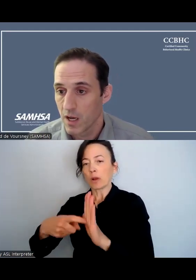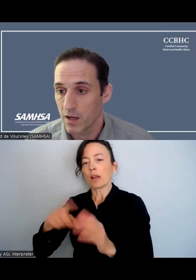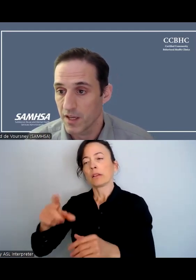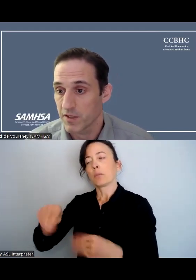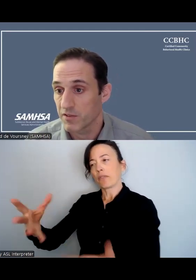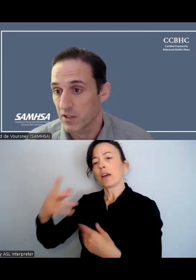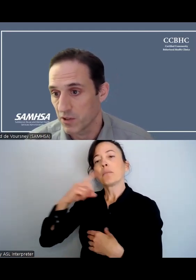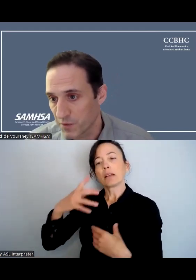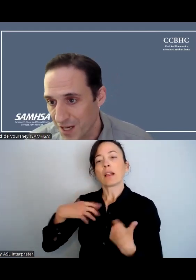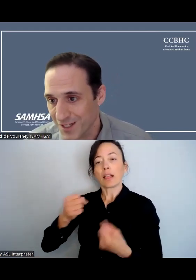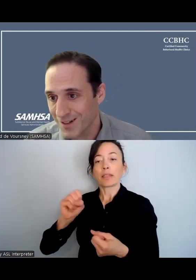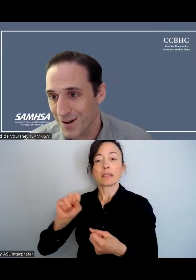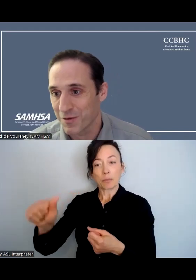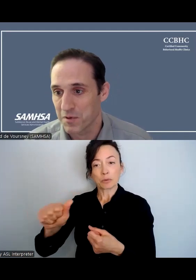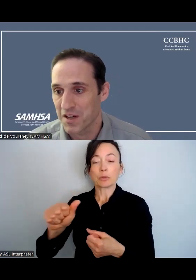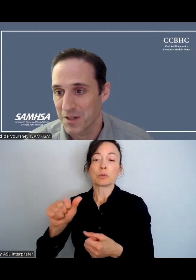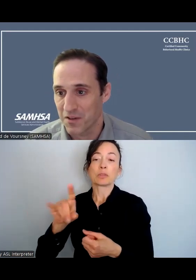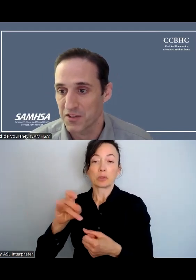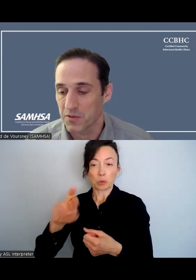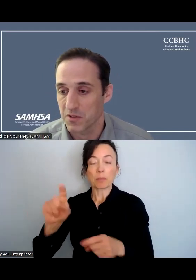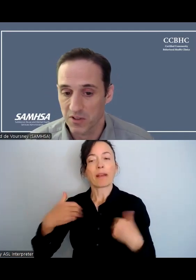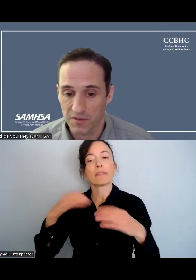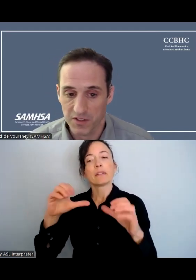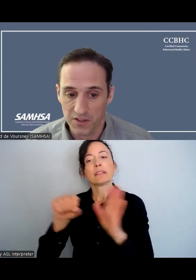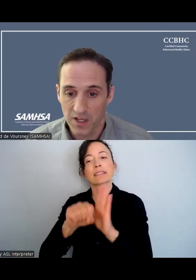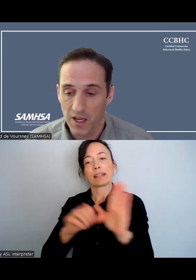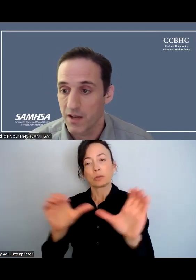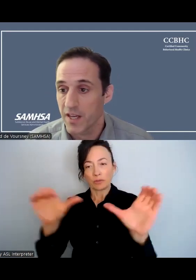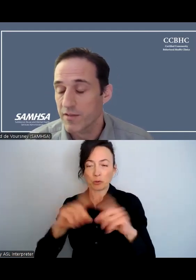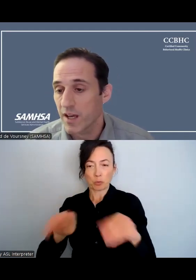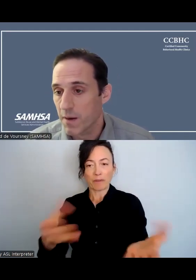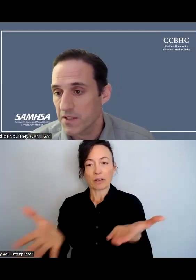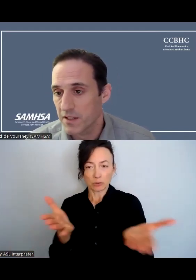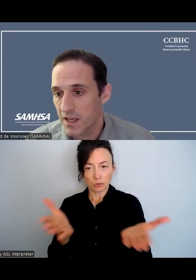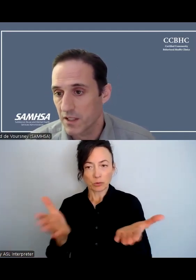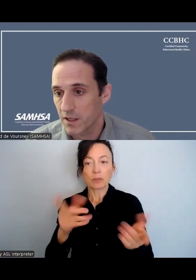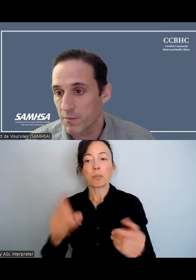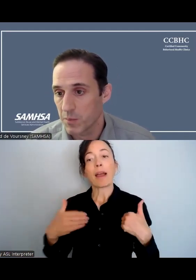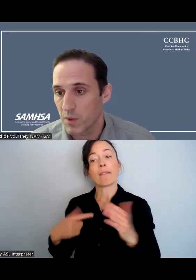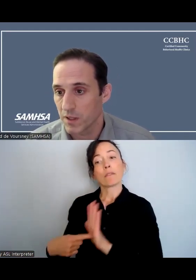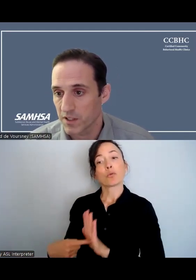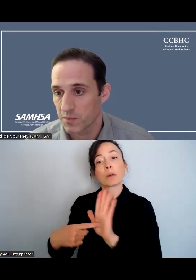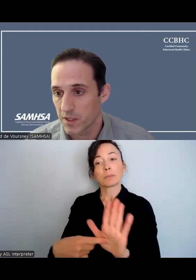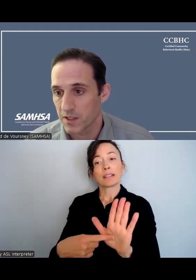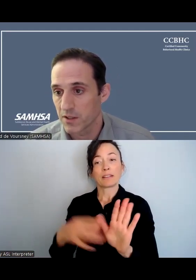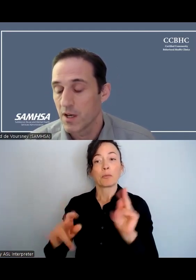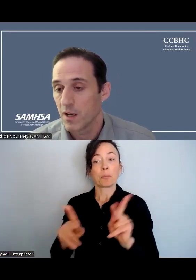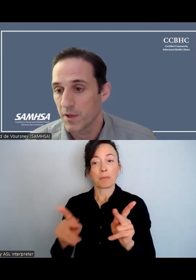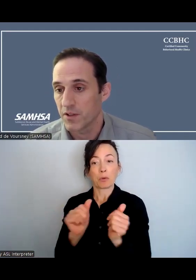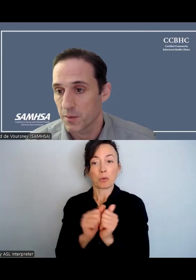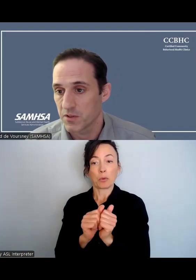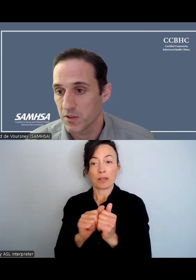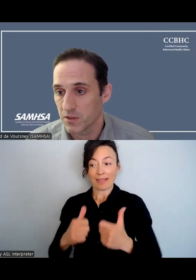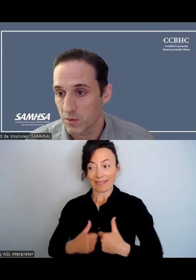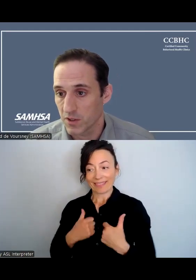disorders. They have to have state certification for providing mental health and substance use services. And they have to have representation of people with lived experience of